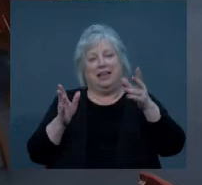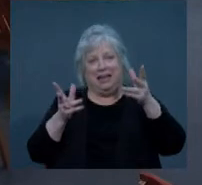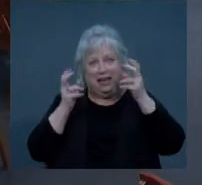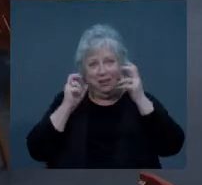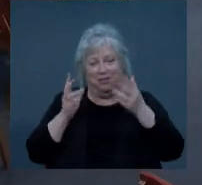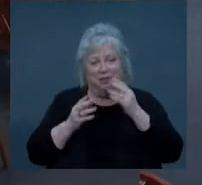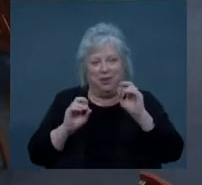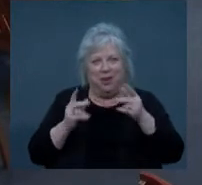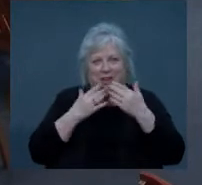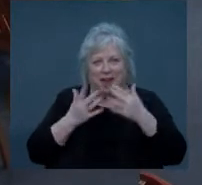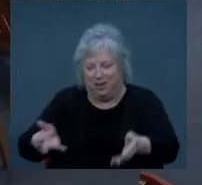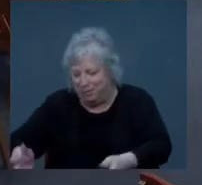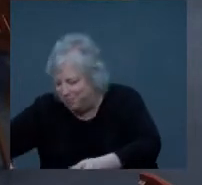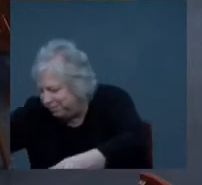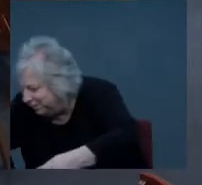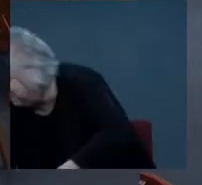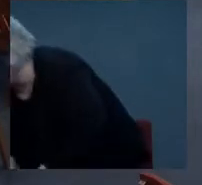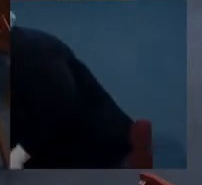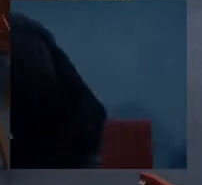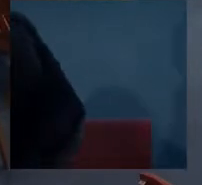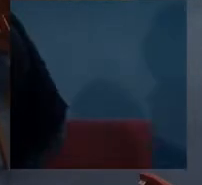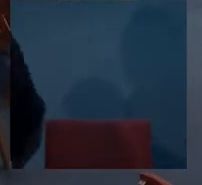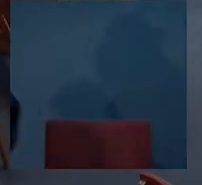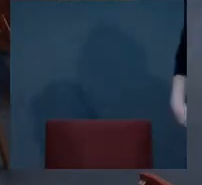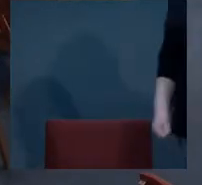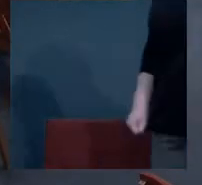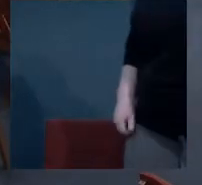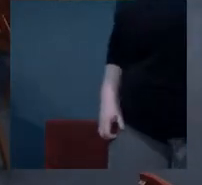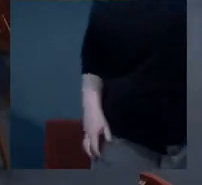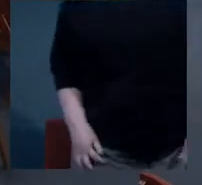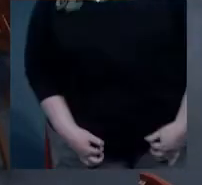Okay, item 7, staff.